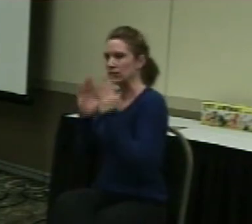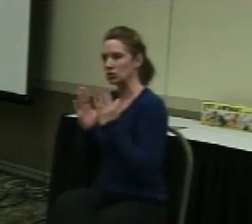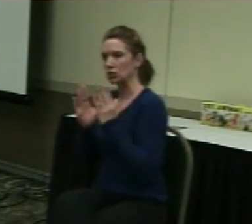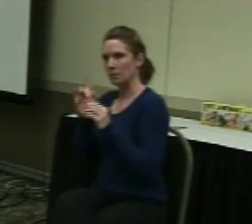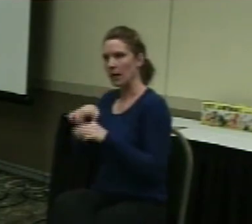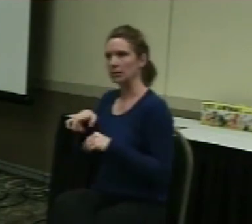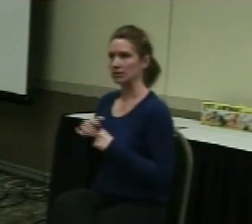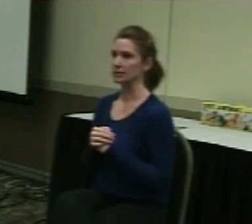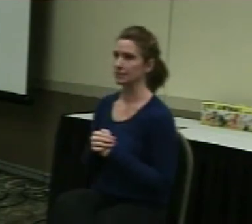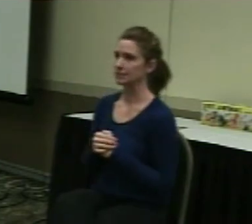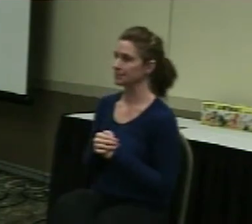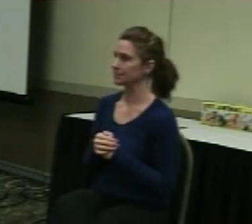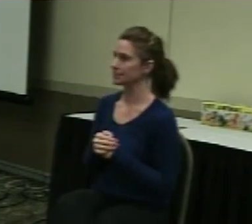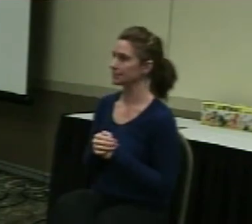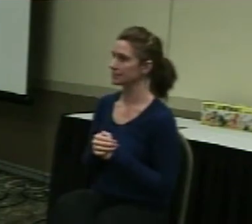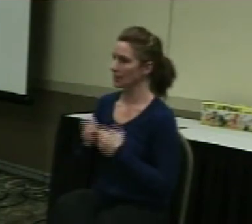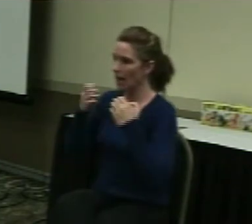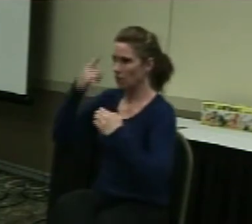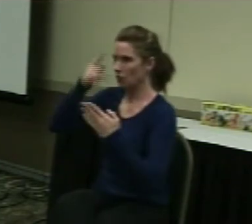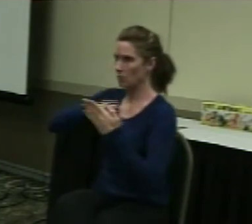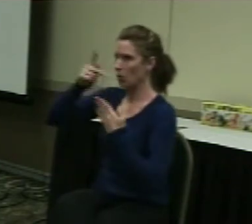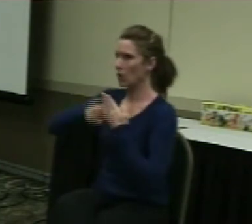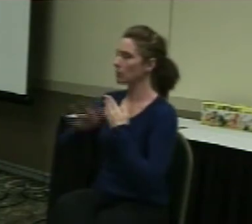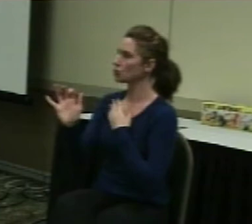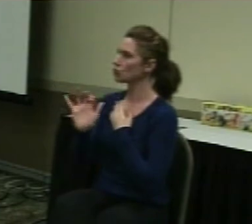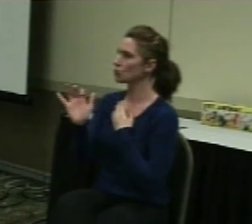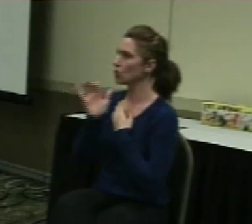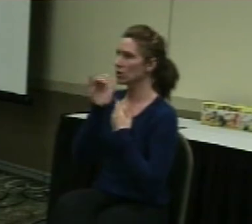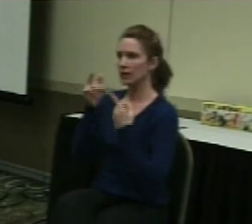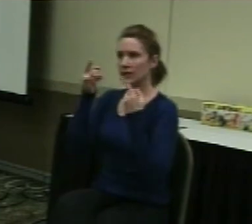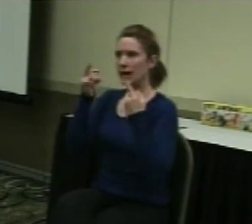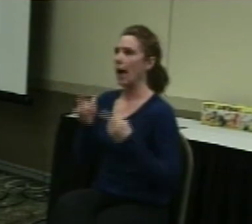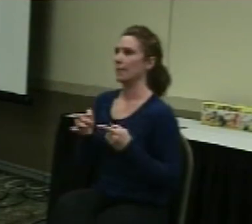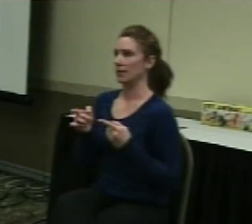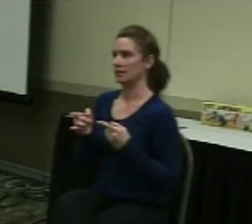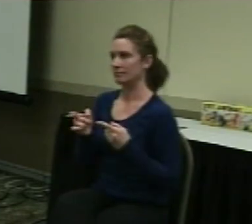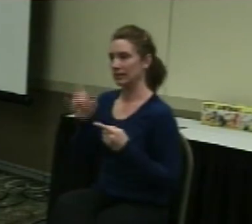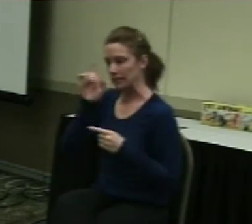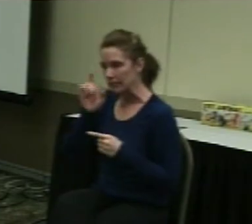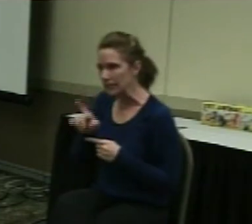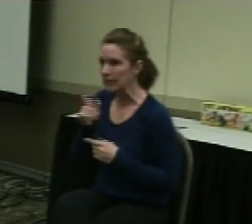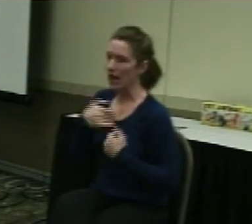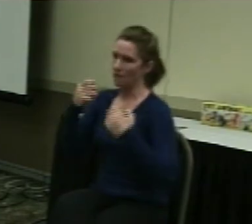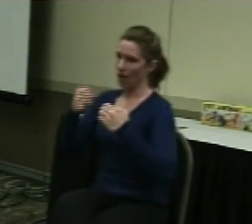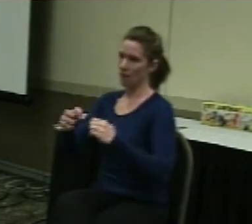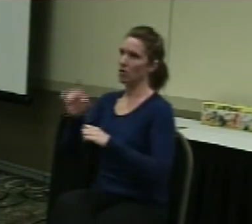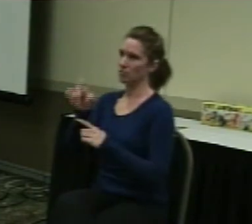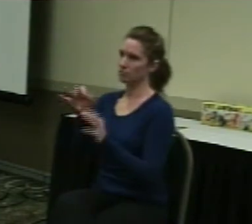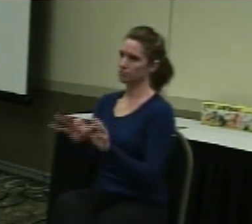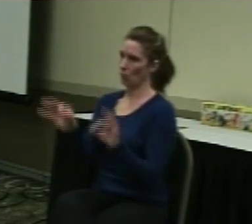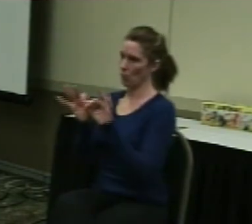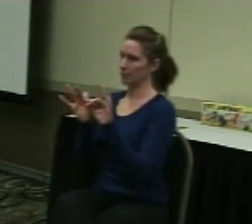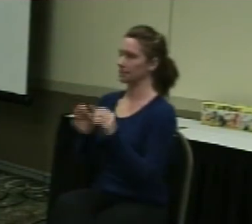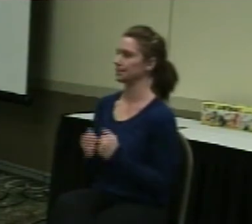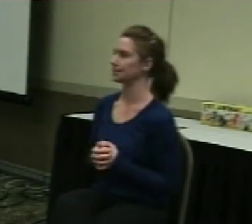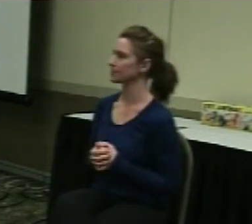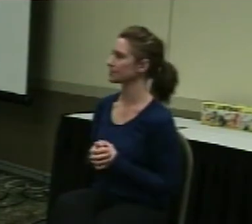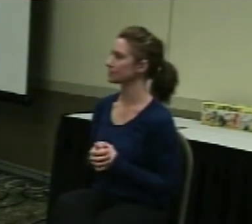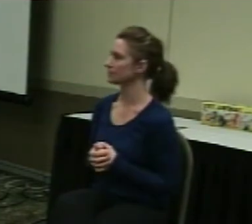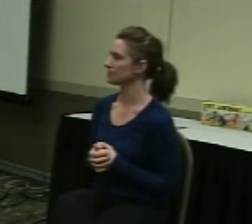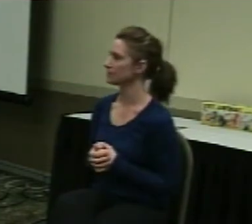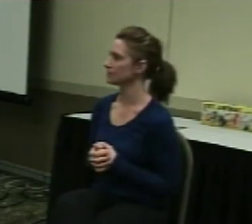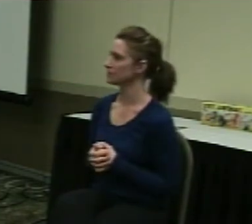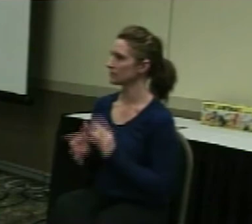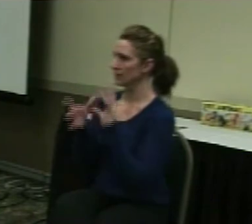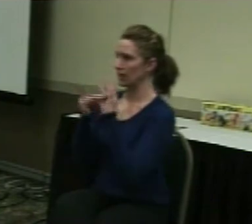know, real effortful programming. They do not happen unless those kinds of things are going on. So,